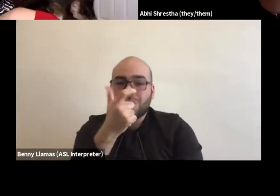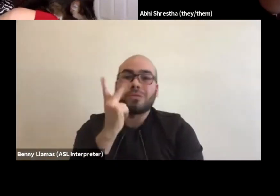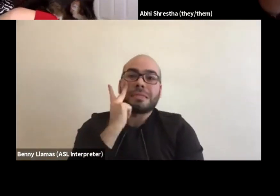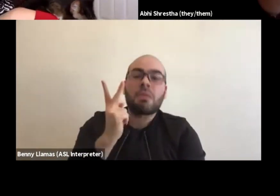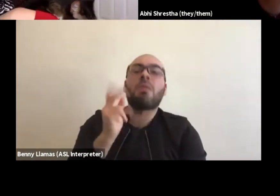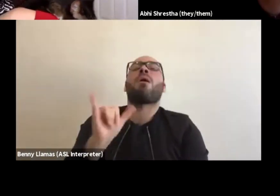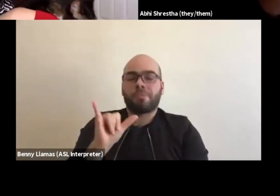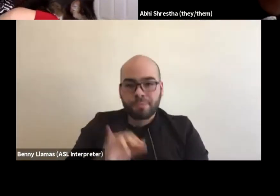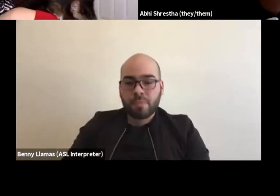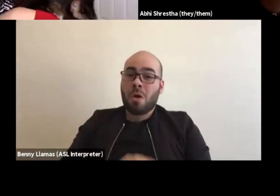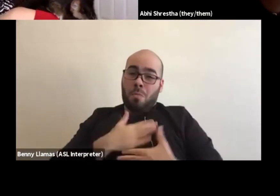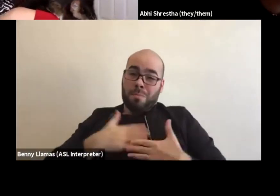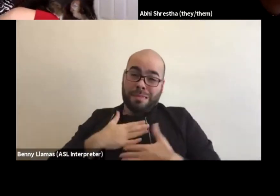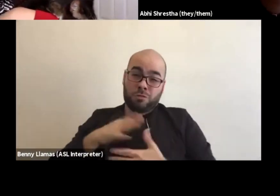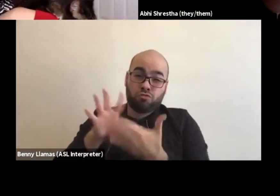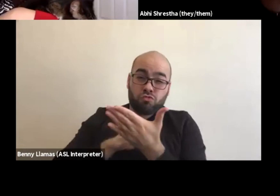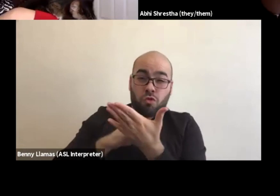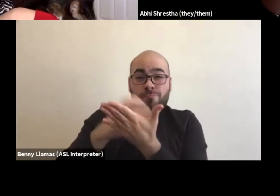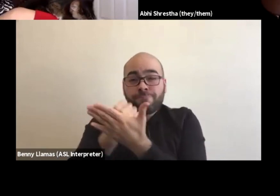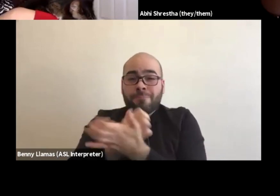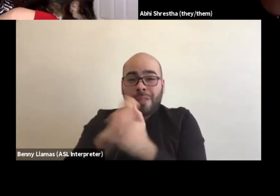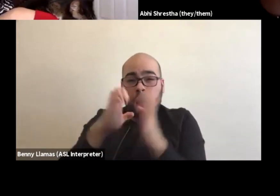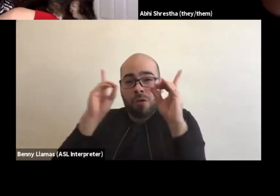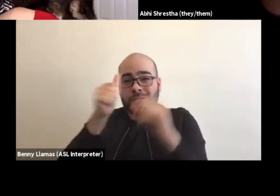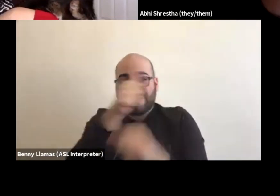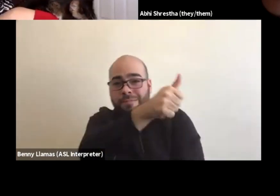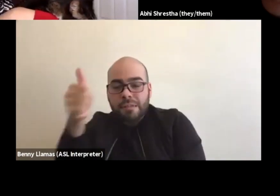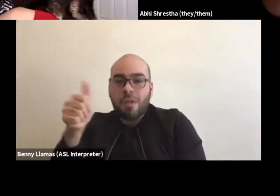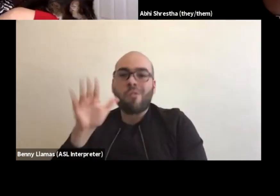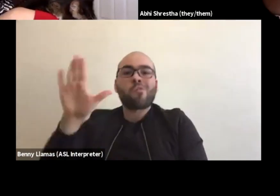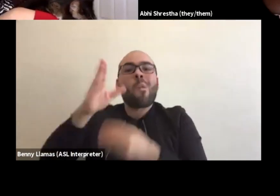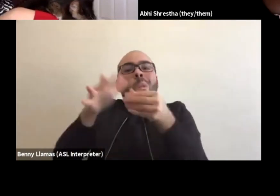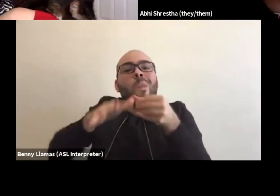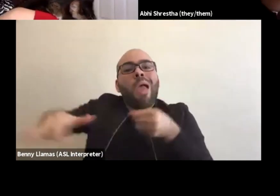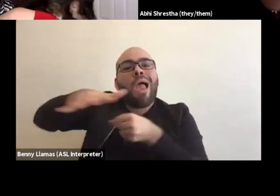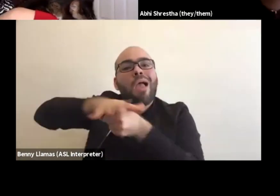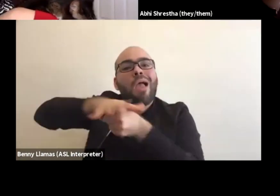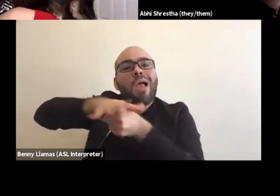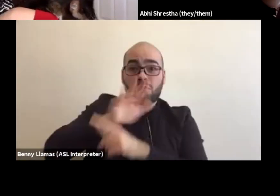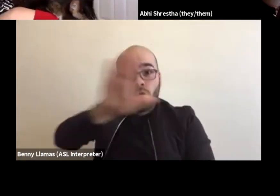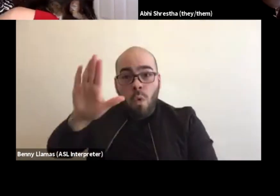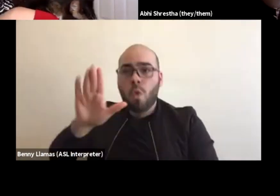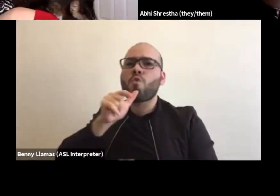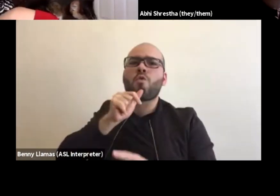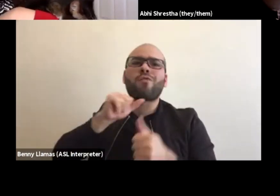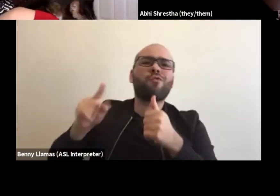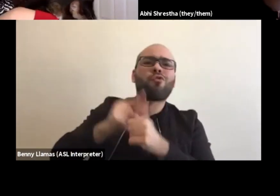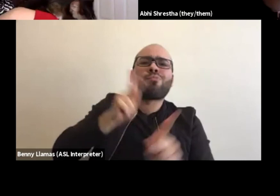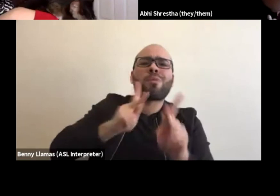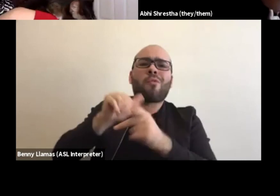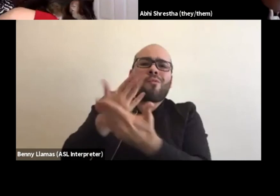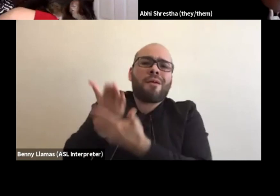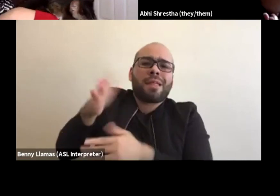will be posting a link in the chat to an awesome website that can help you do that. For those of you